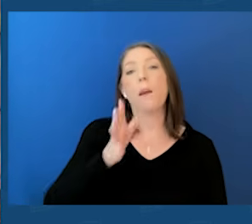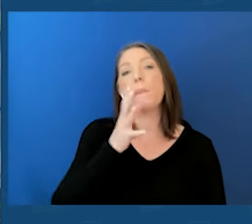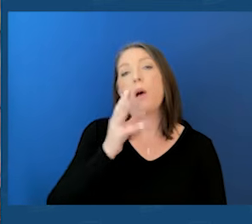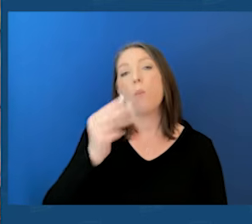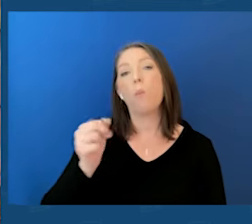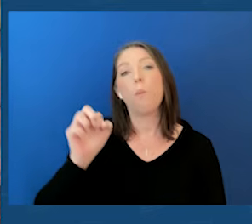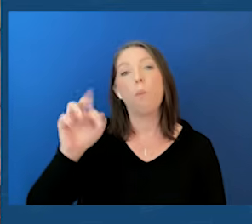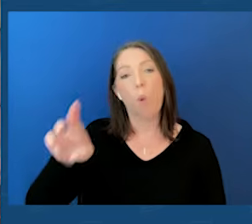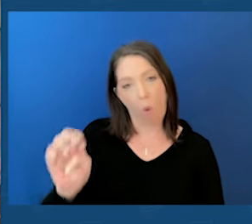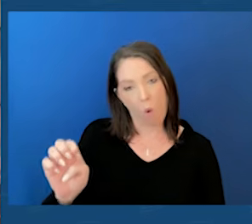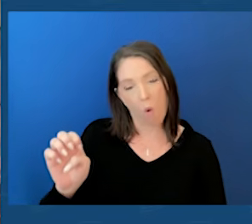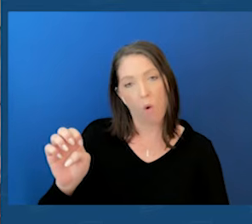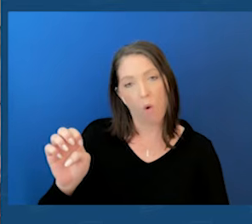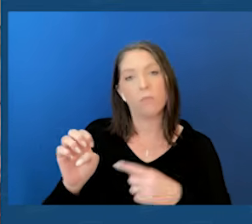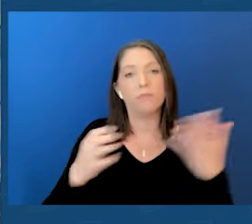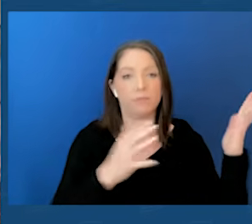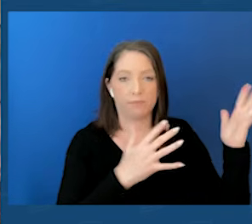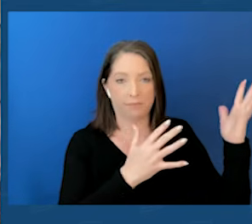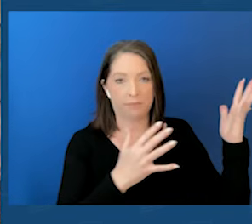led